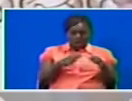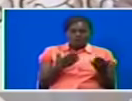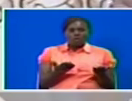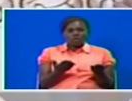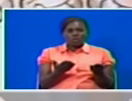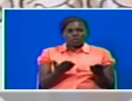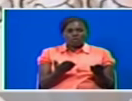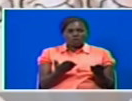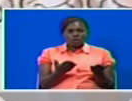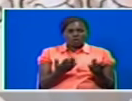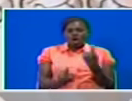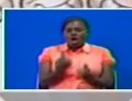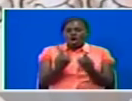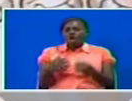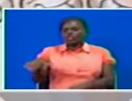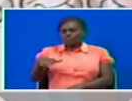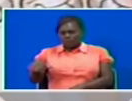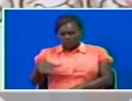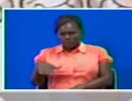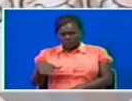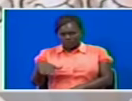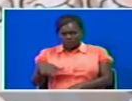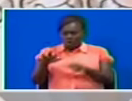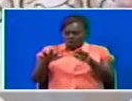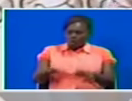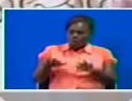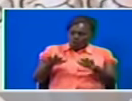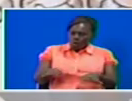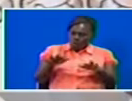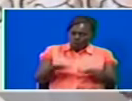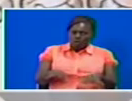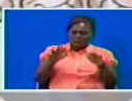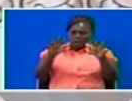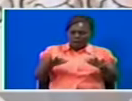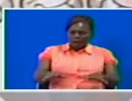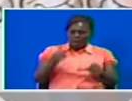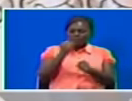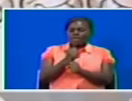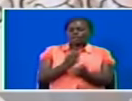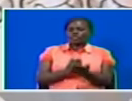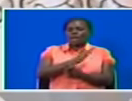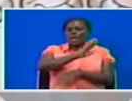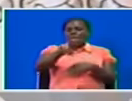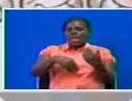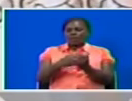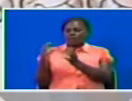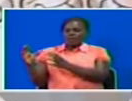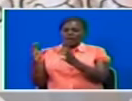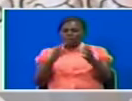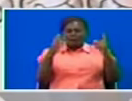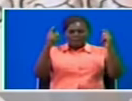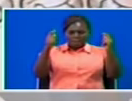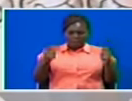perceived hotspot cold. Make it cold, make it calm, and ensure that every party is